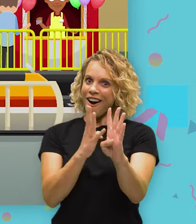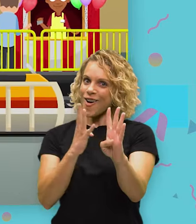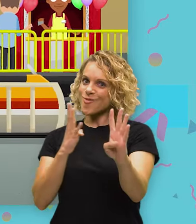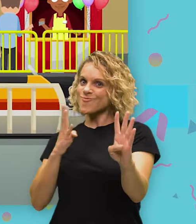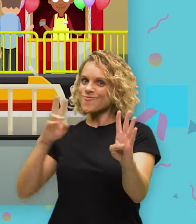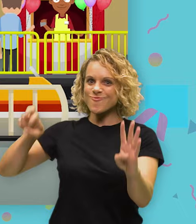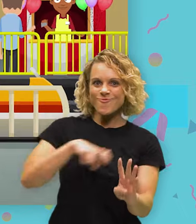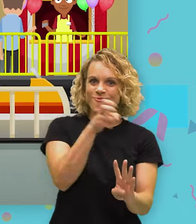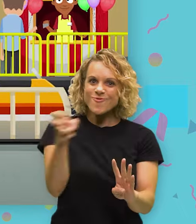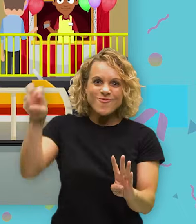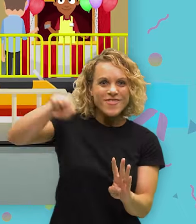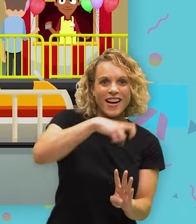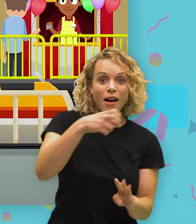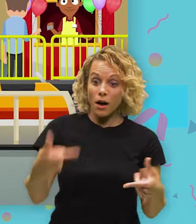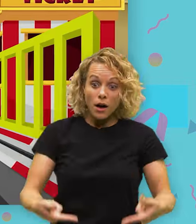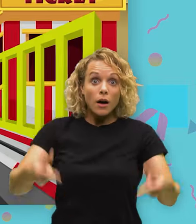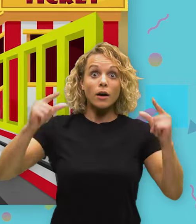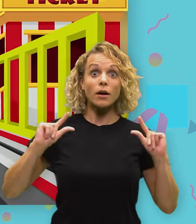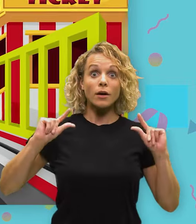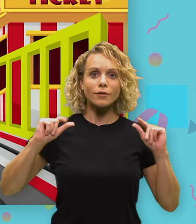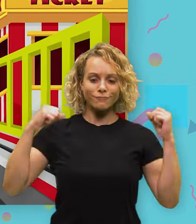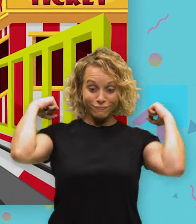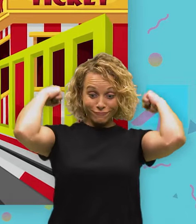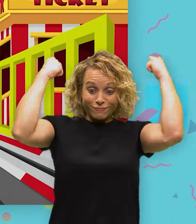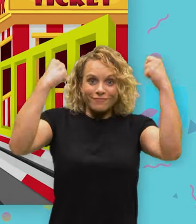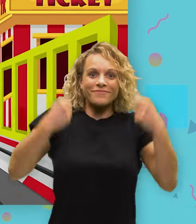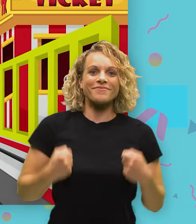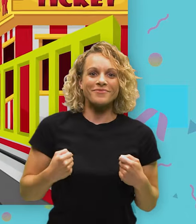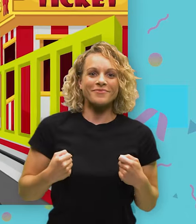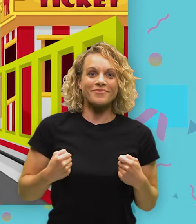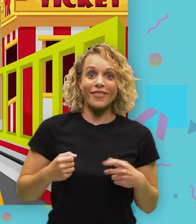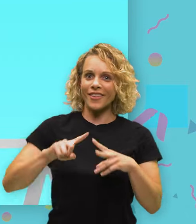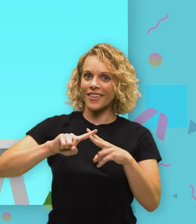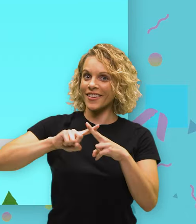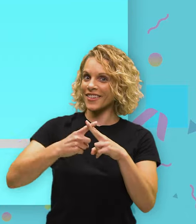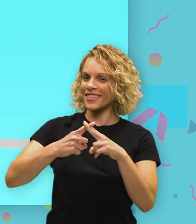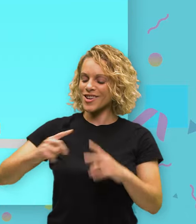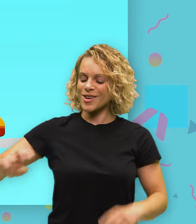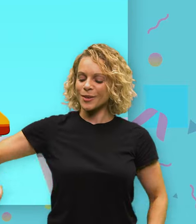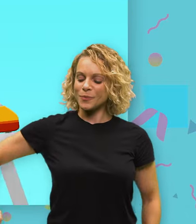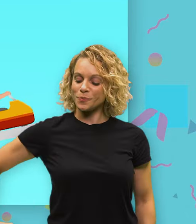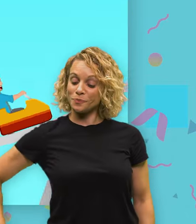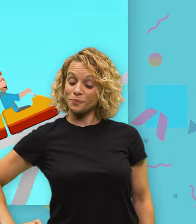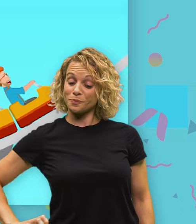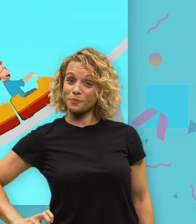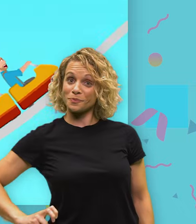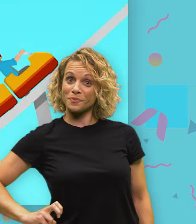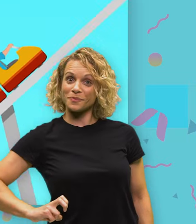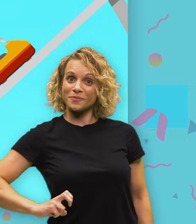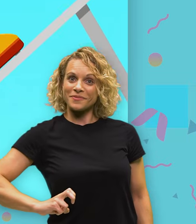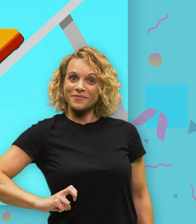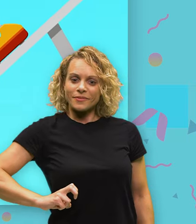line for the roller coaster. It's our turn, let's strap in and let's begin the